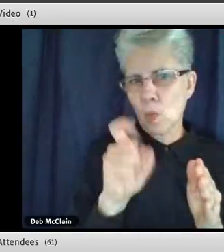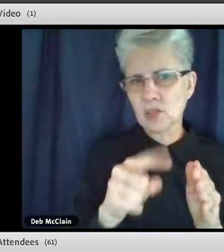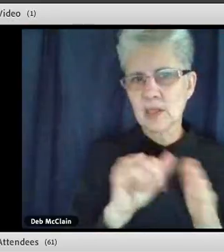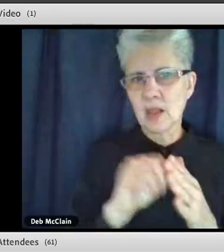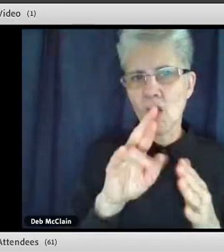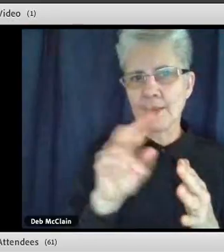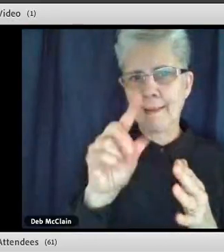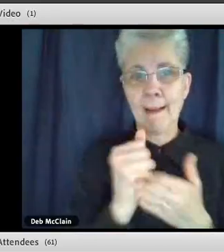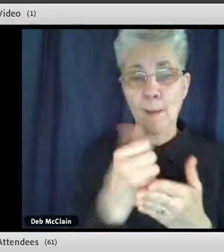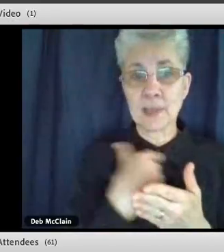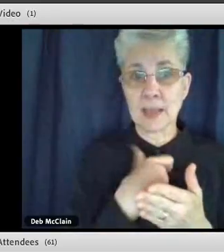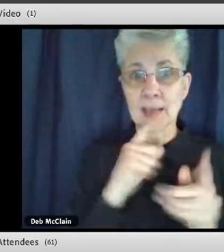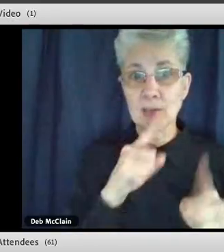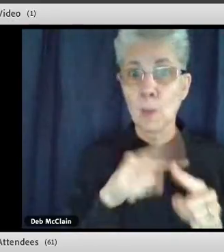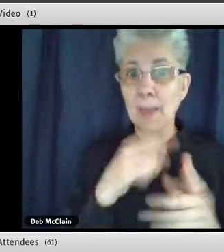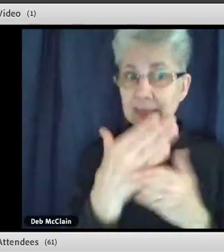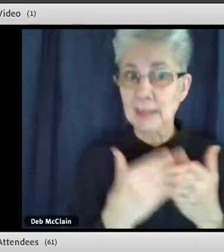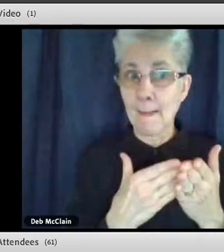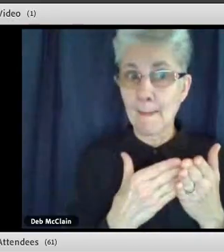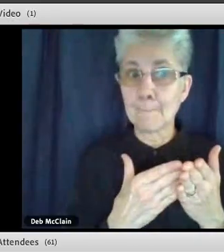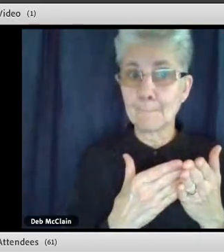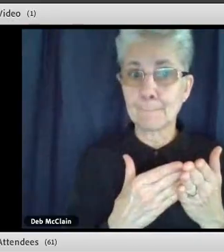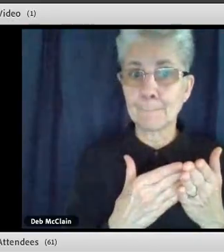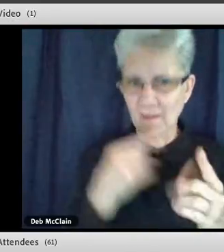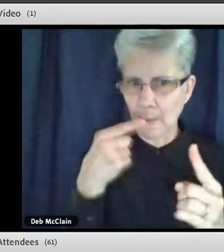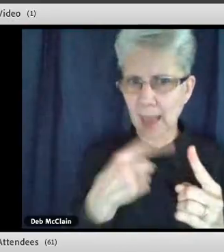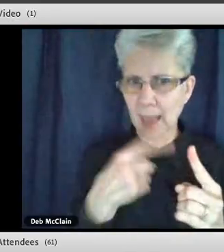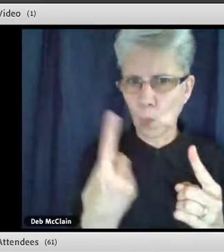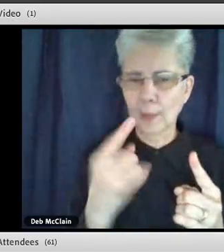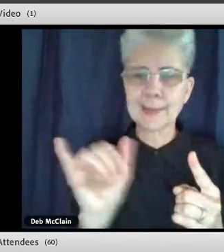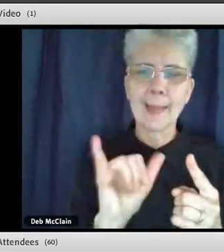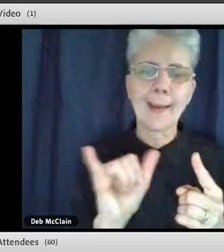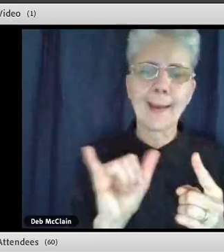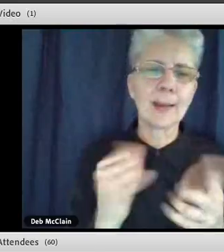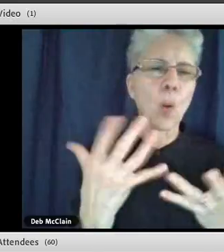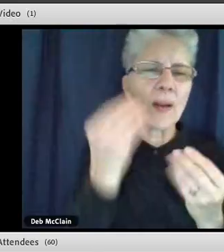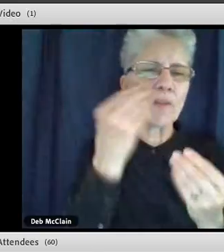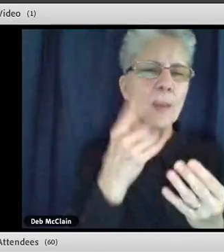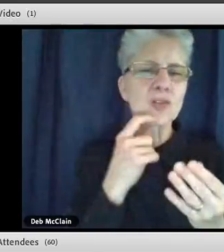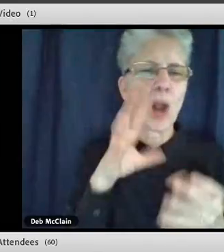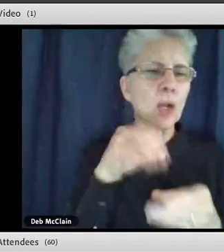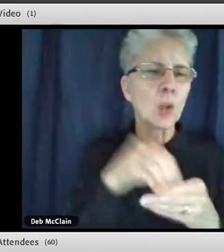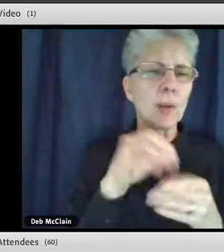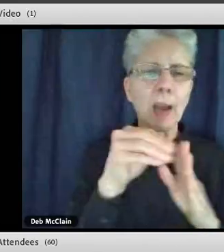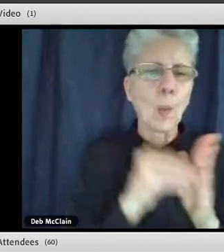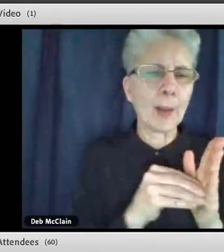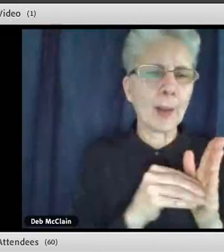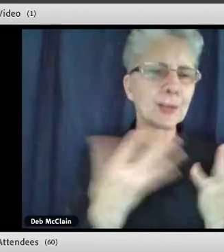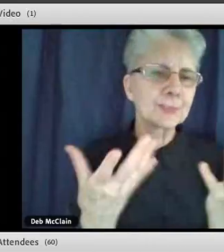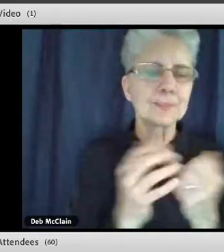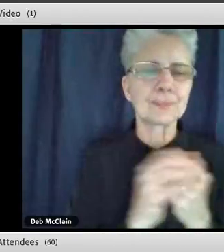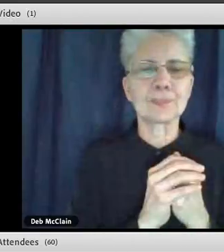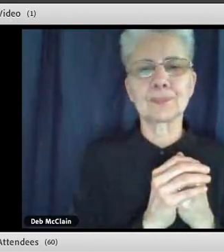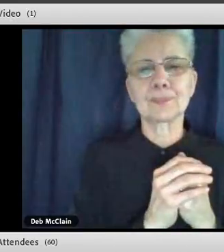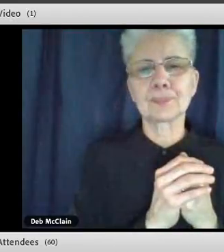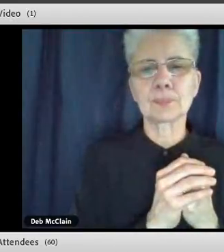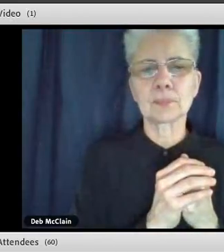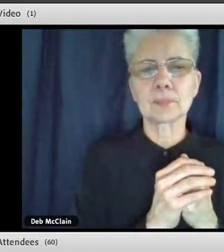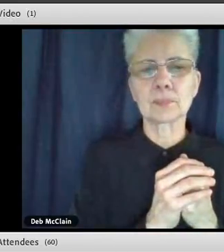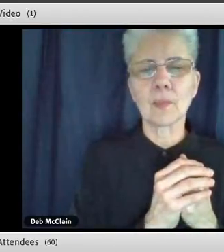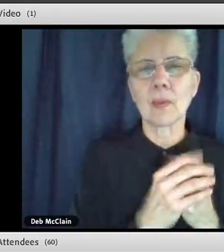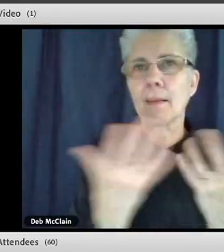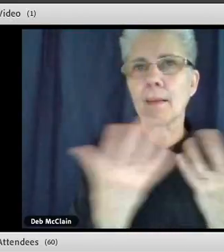us answer, but some of the main ones, like what information should I include in a record for a particular resource? Do I need to include the